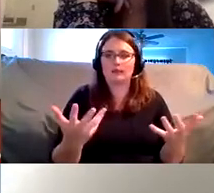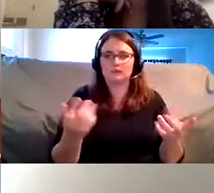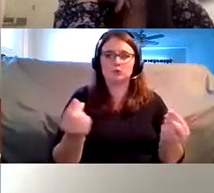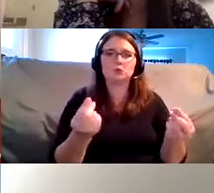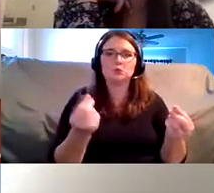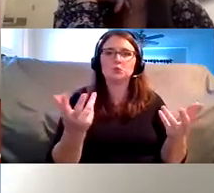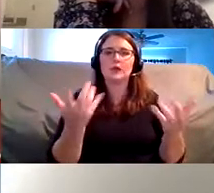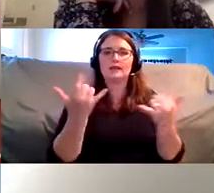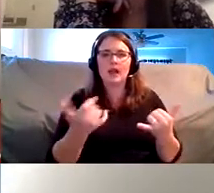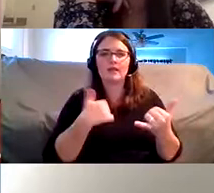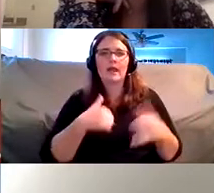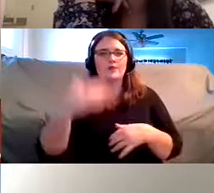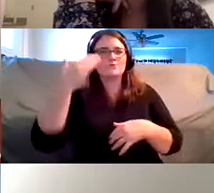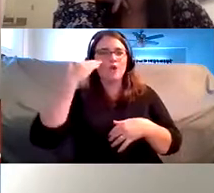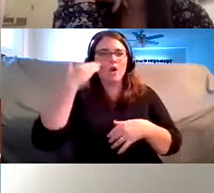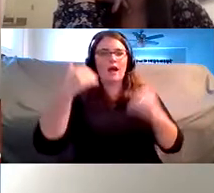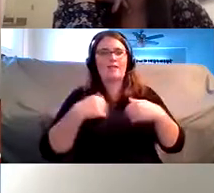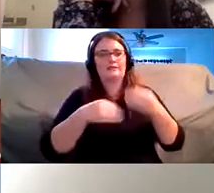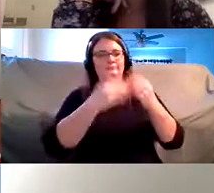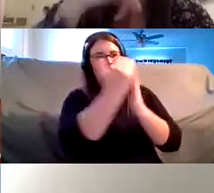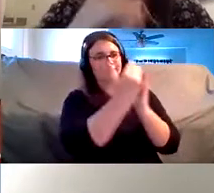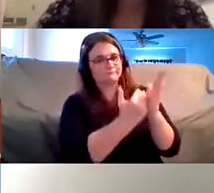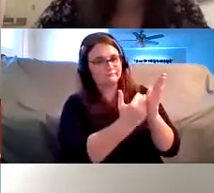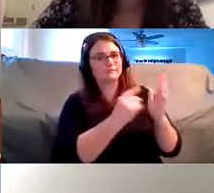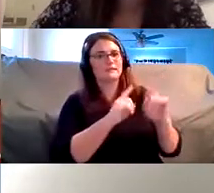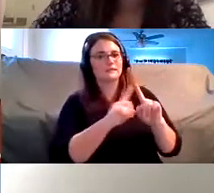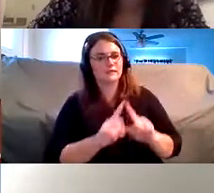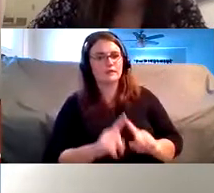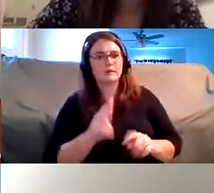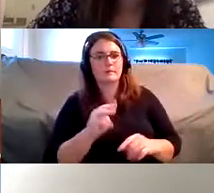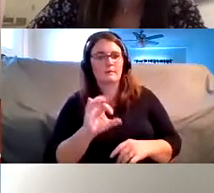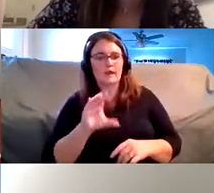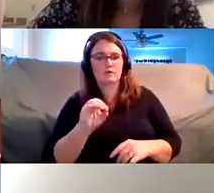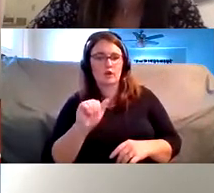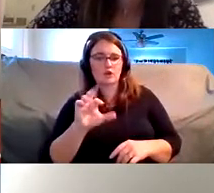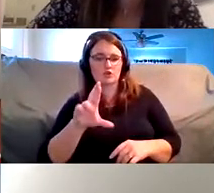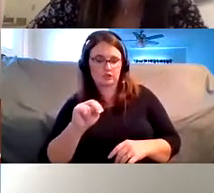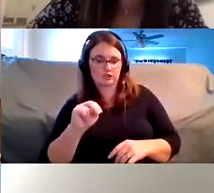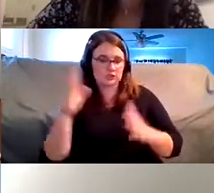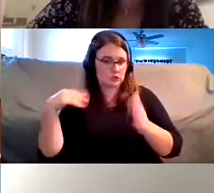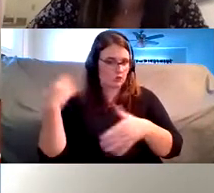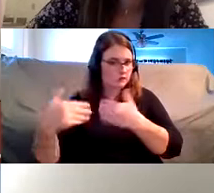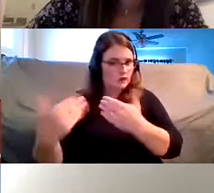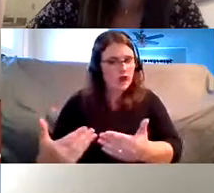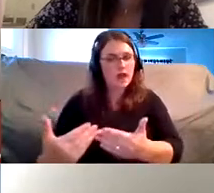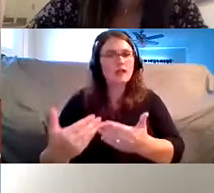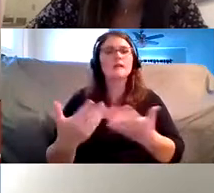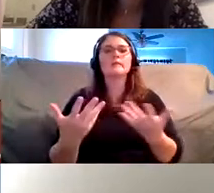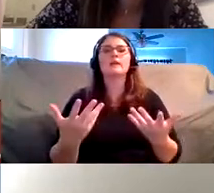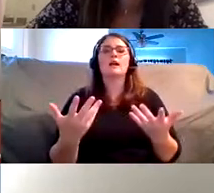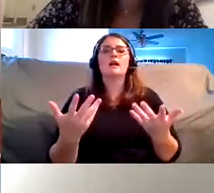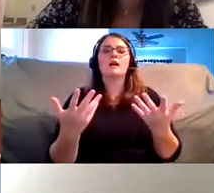multiple microaggressions through time, what can I do now? Because this person is someone that I'm going to have to interact